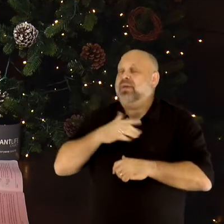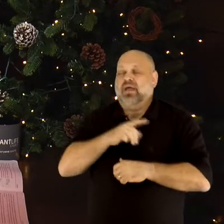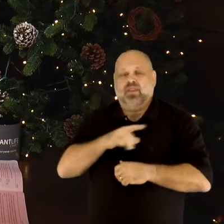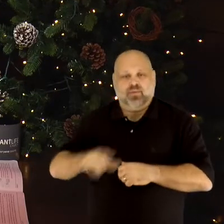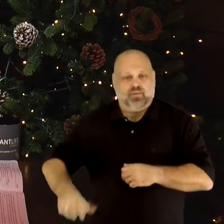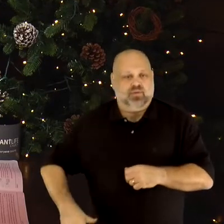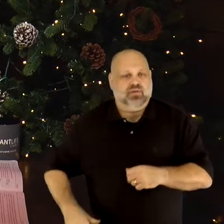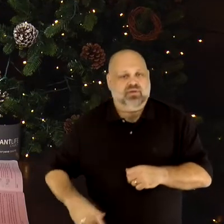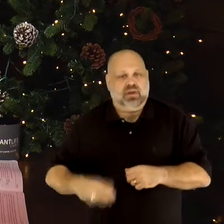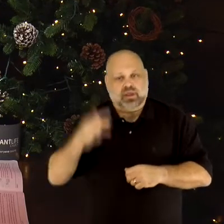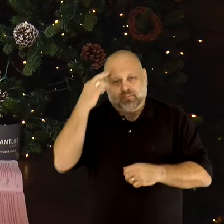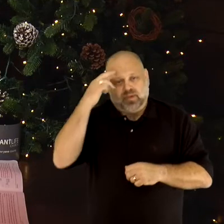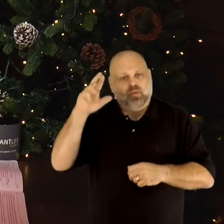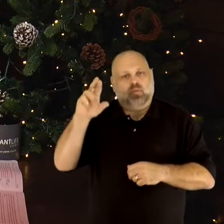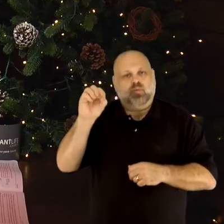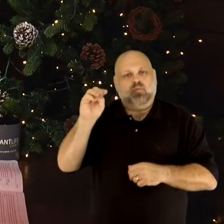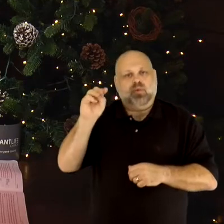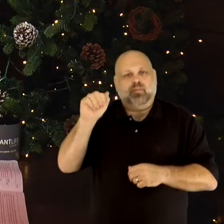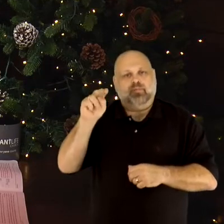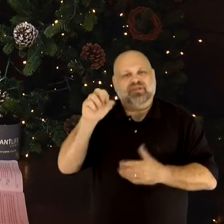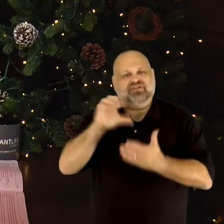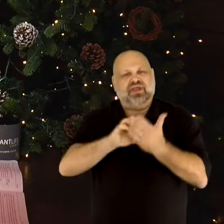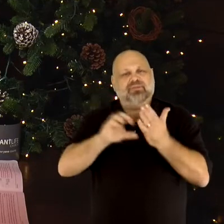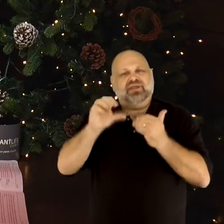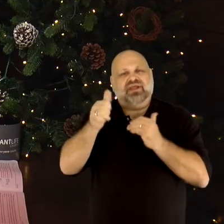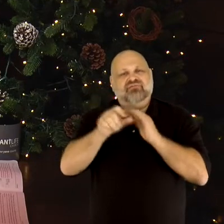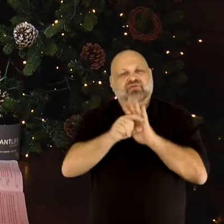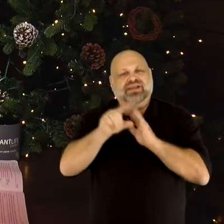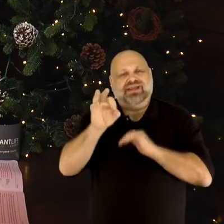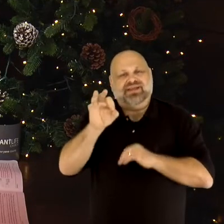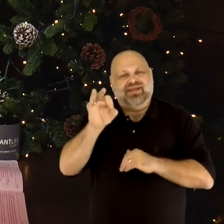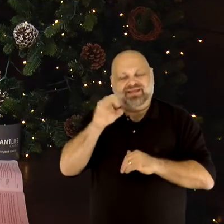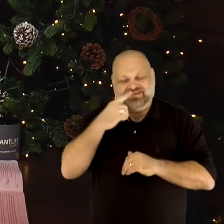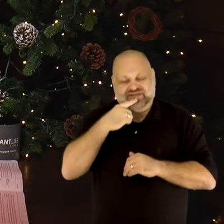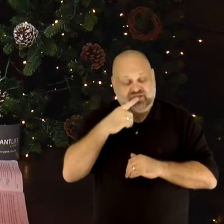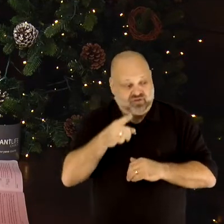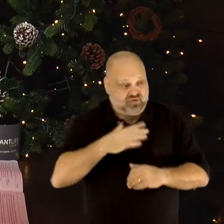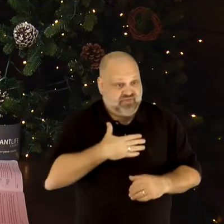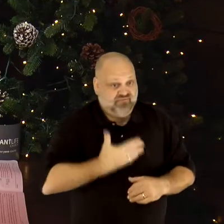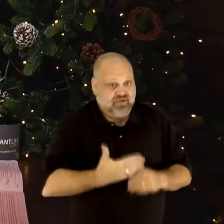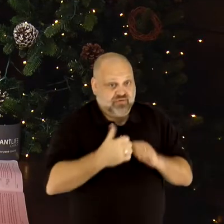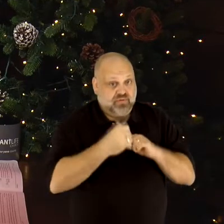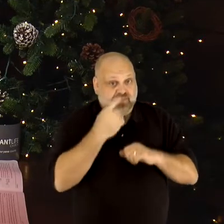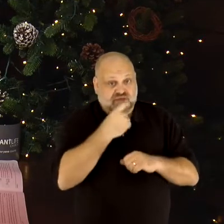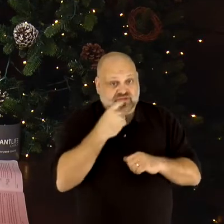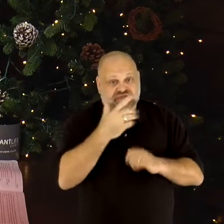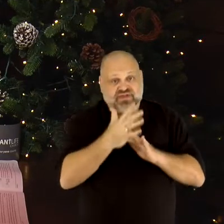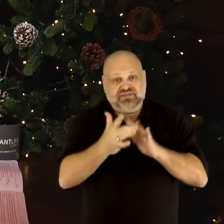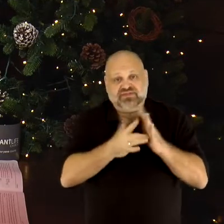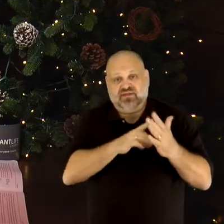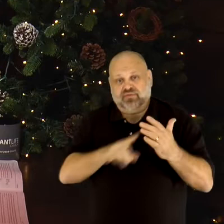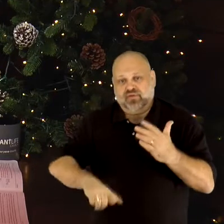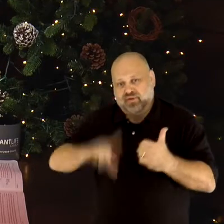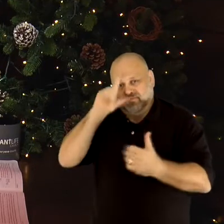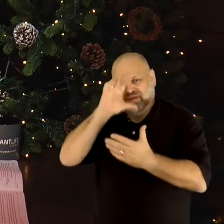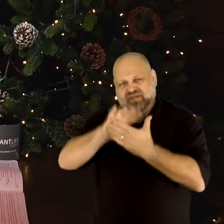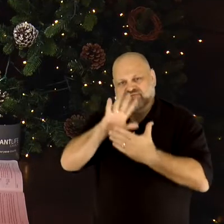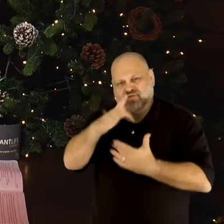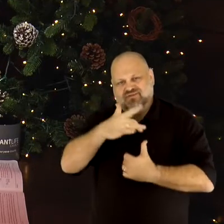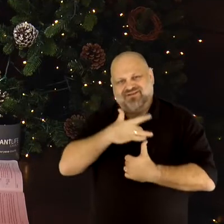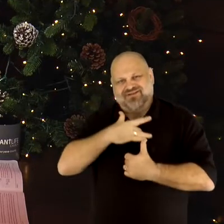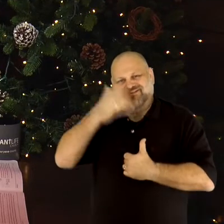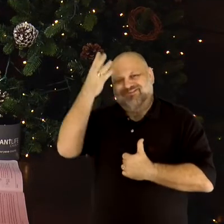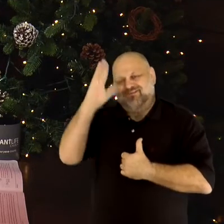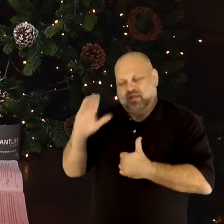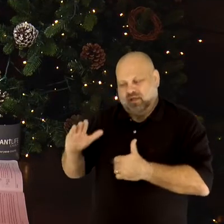Lord. Because Romans 10:9 says, if you confess with your mouth Jesus is Lord and believe in your heart that God raised Him from the